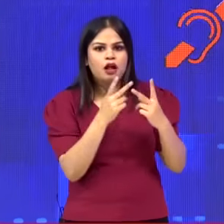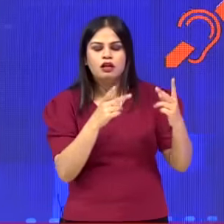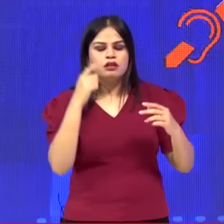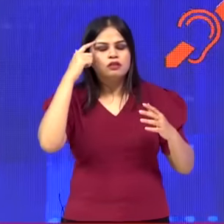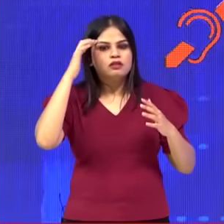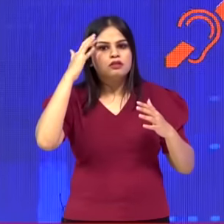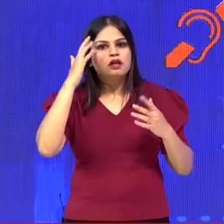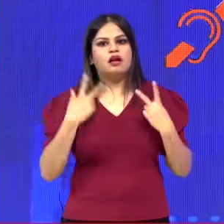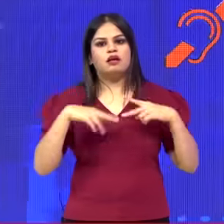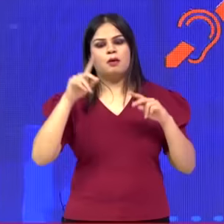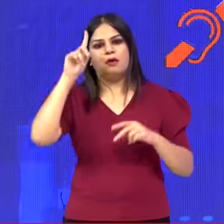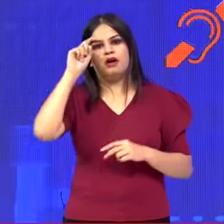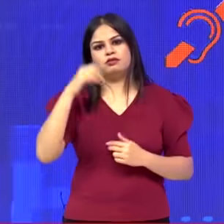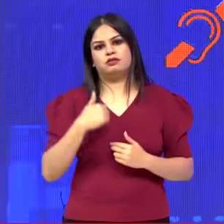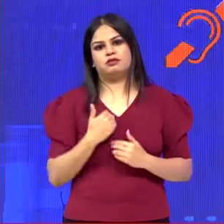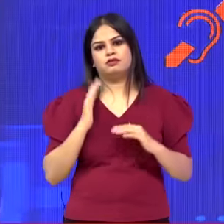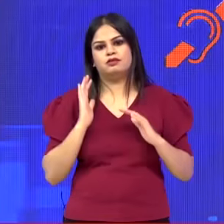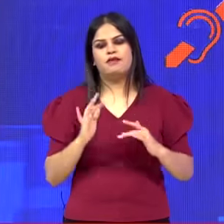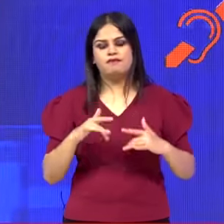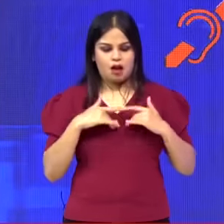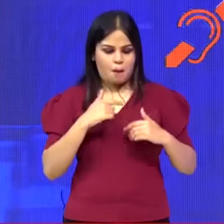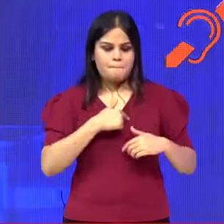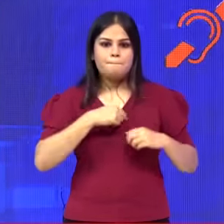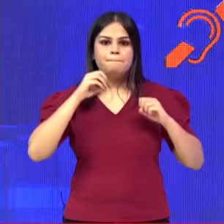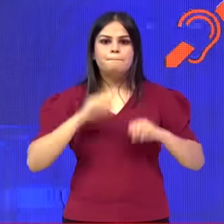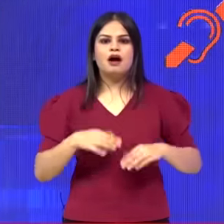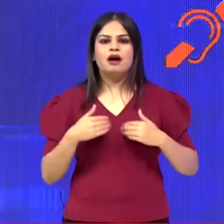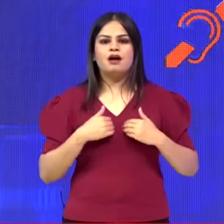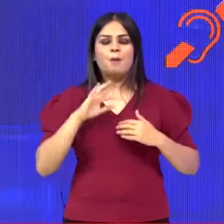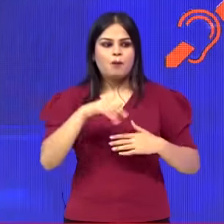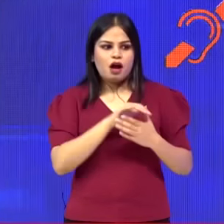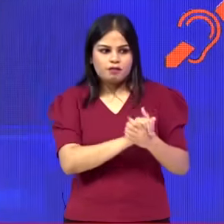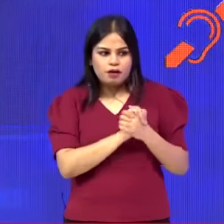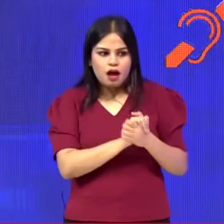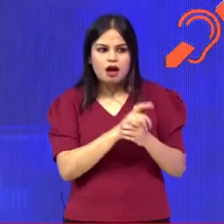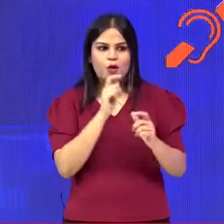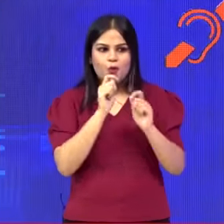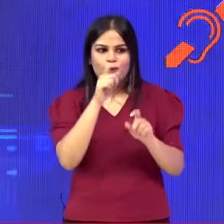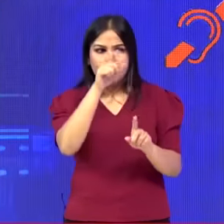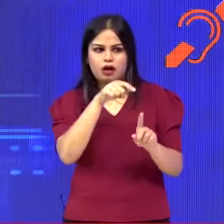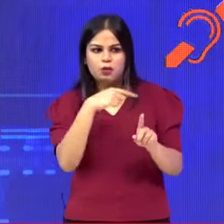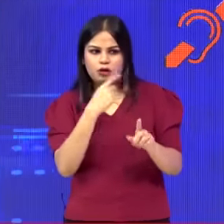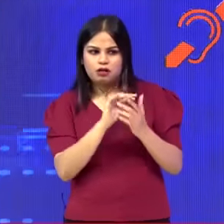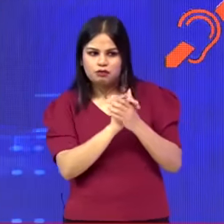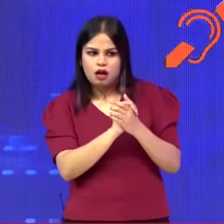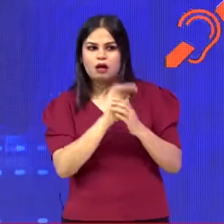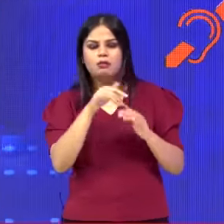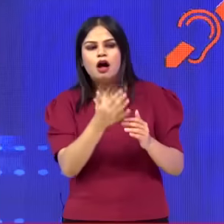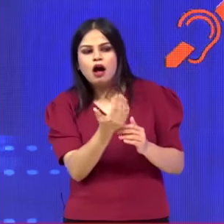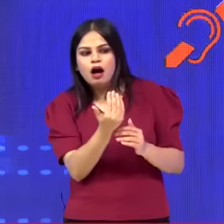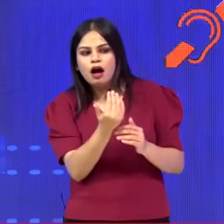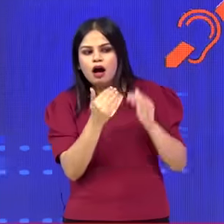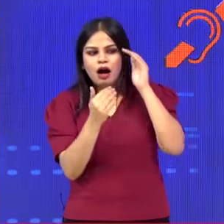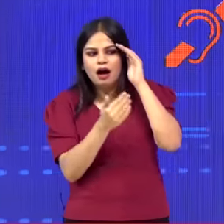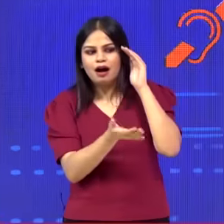too hurt you where it hurts, or become friends with people and take out gossip and,